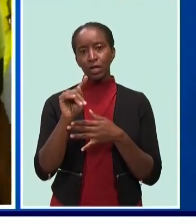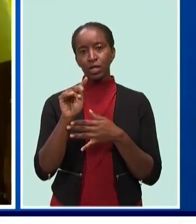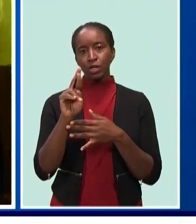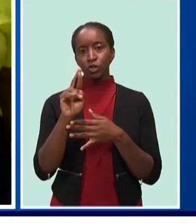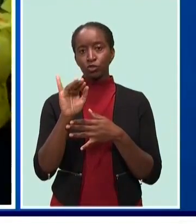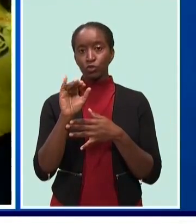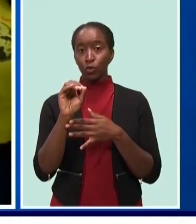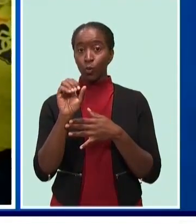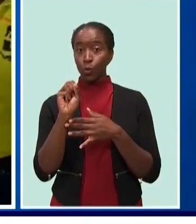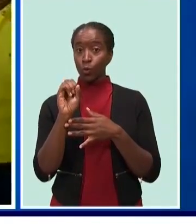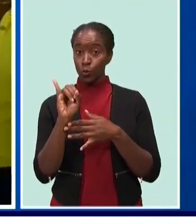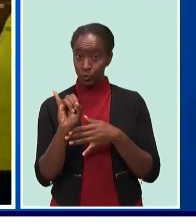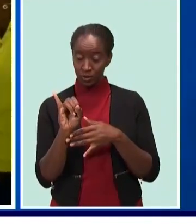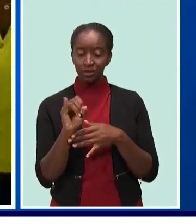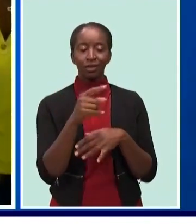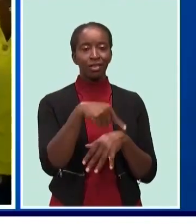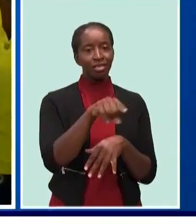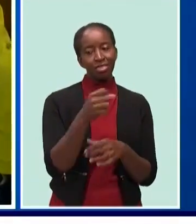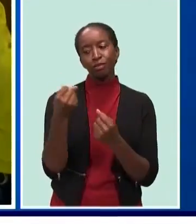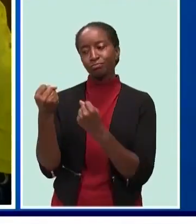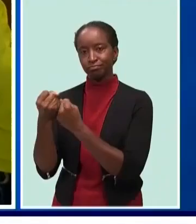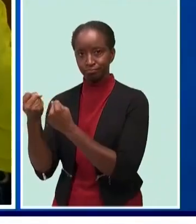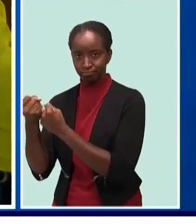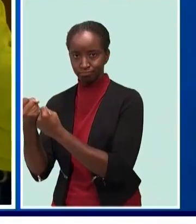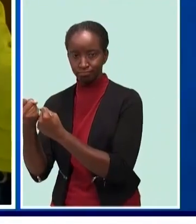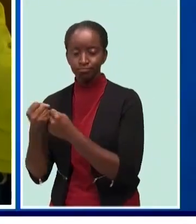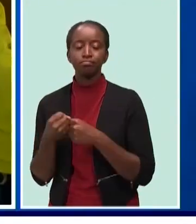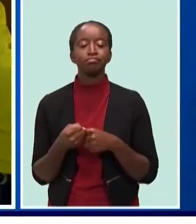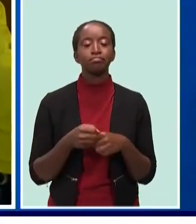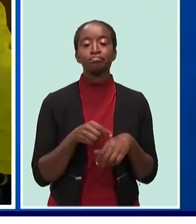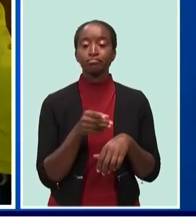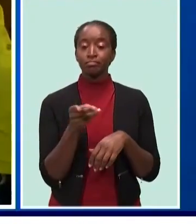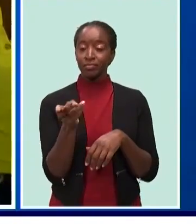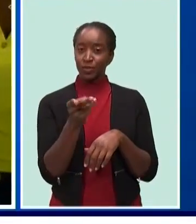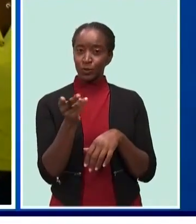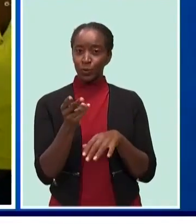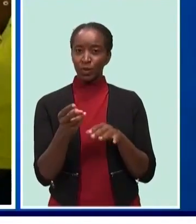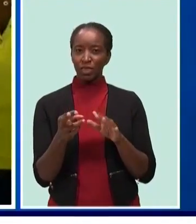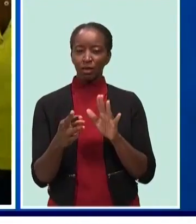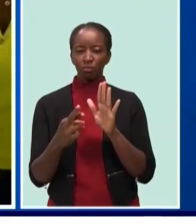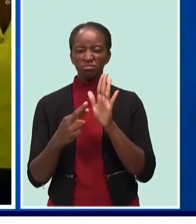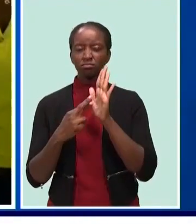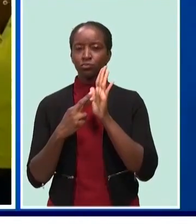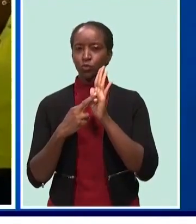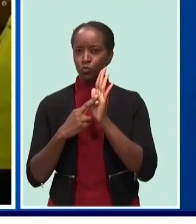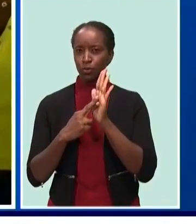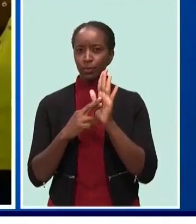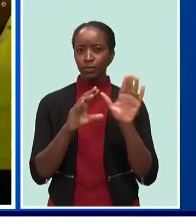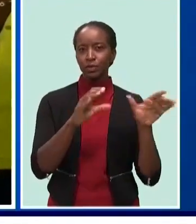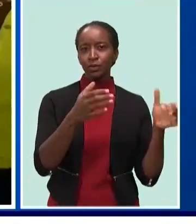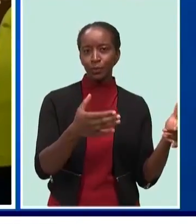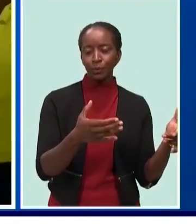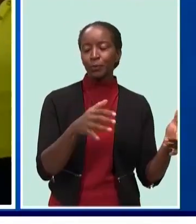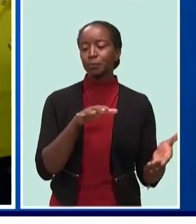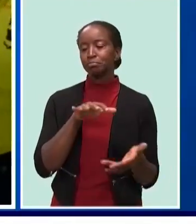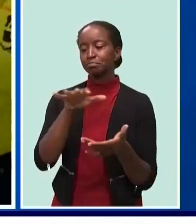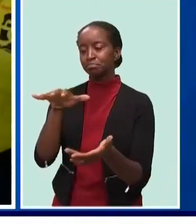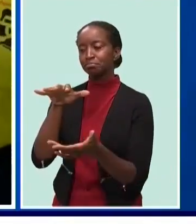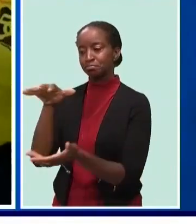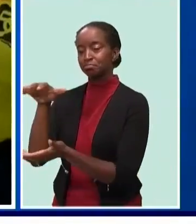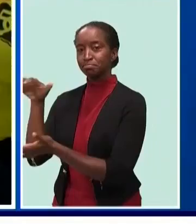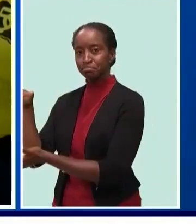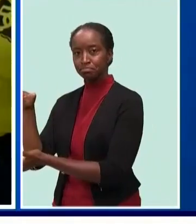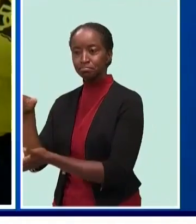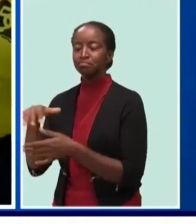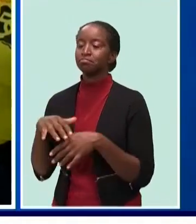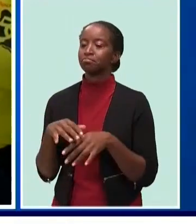products to the ward this morning. Now, KIFA ambassadors Eric Lewis and Shirley Stewart, along with other members, handed over 35 bags of